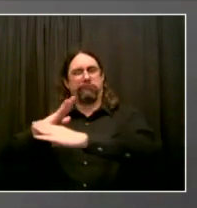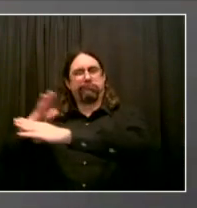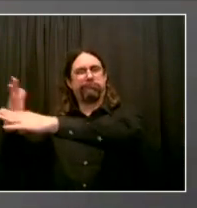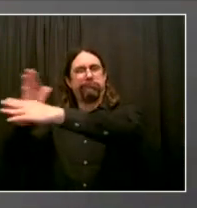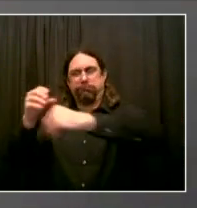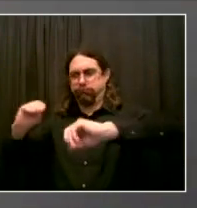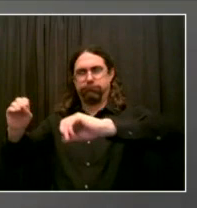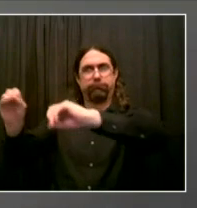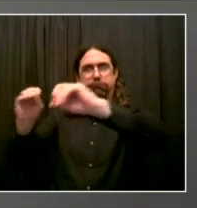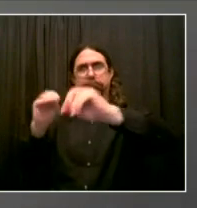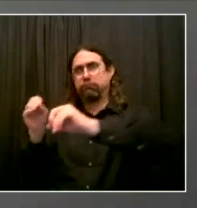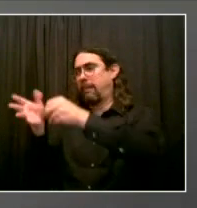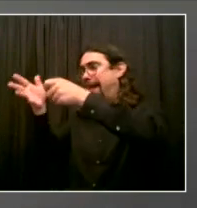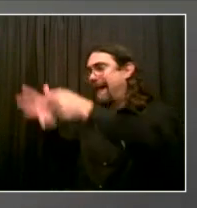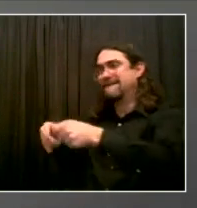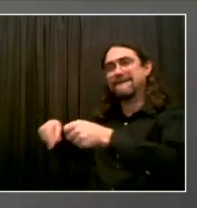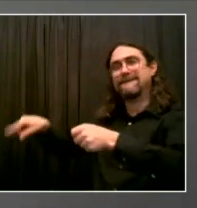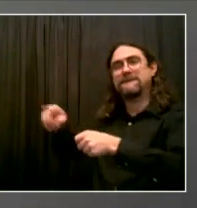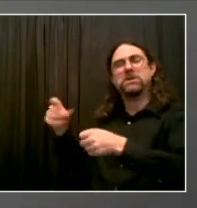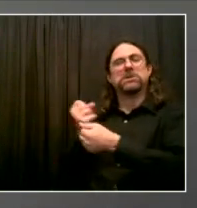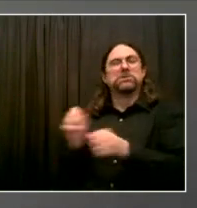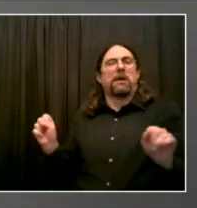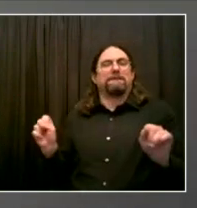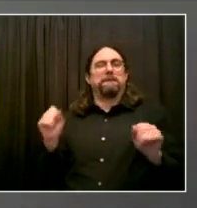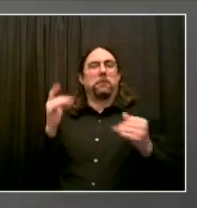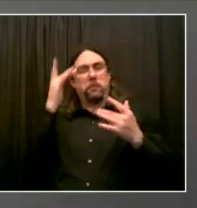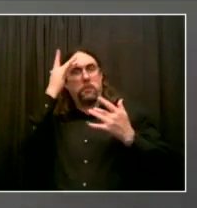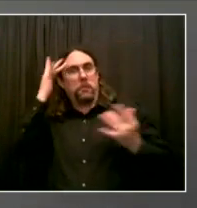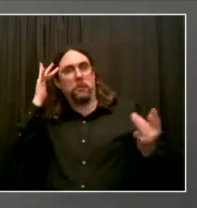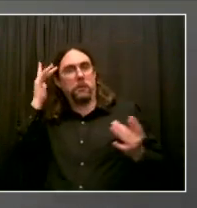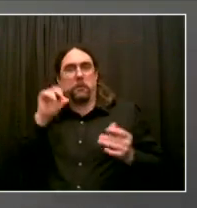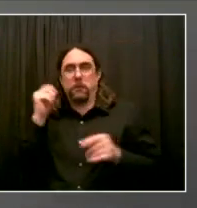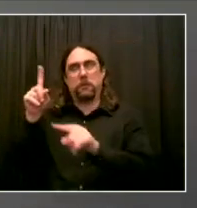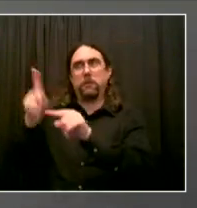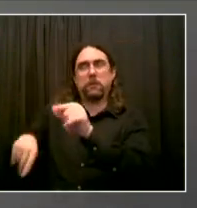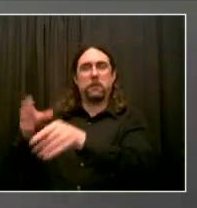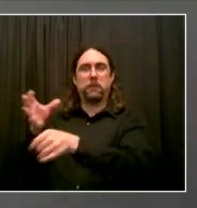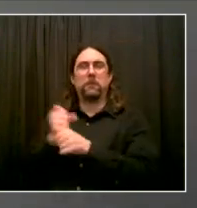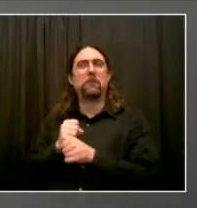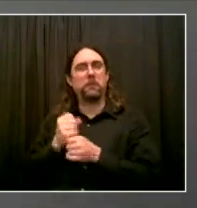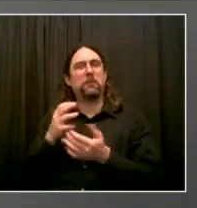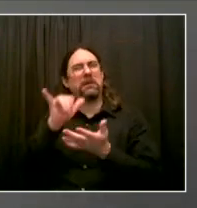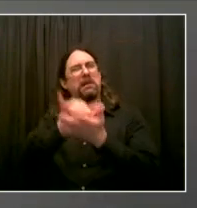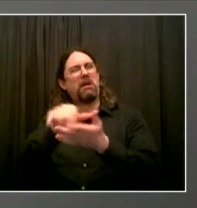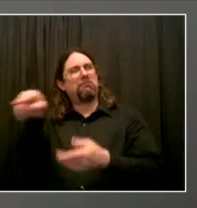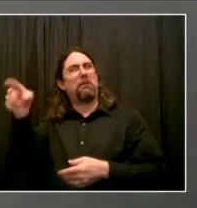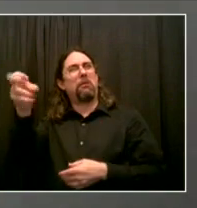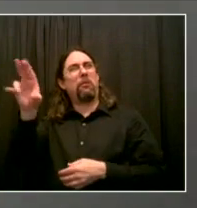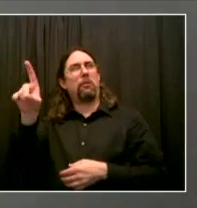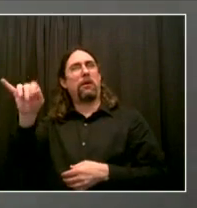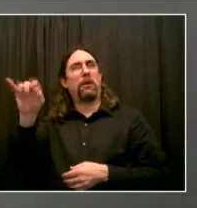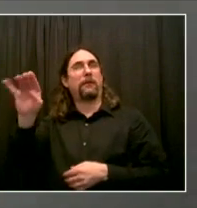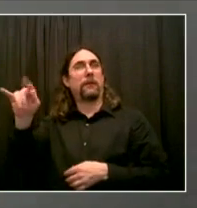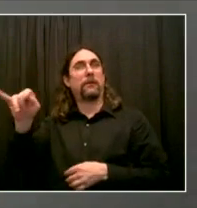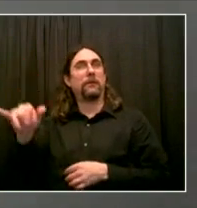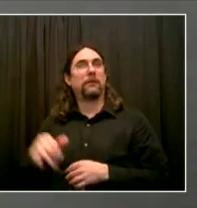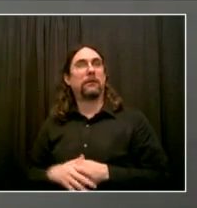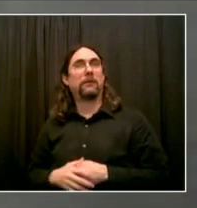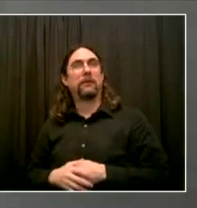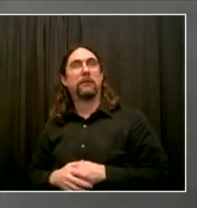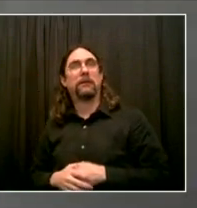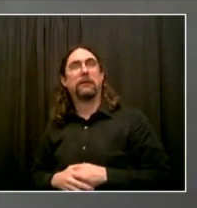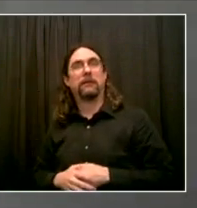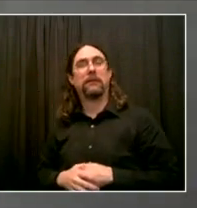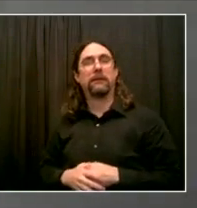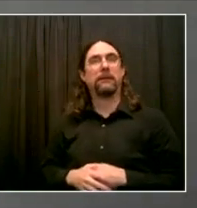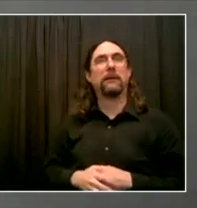cannot depend on other people to protect them. They need to protect themselves by getting vaccinated. Thank you, sir.